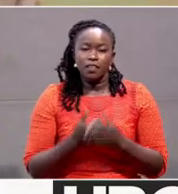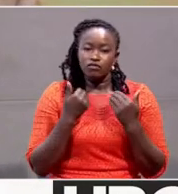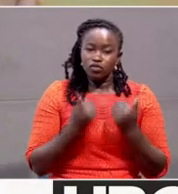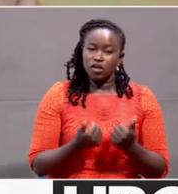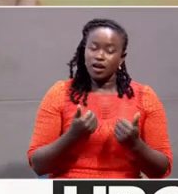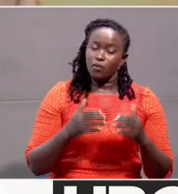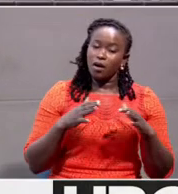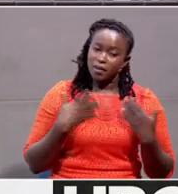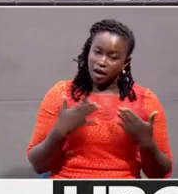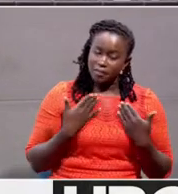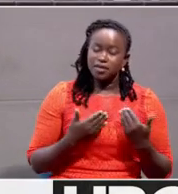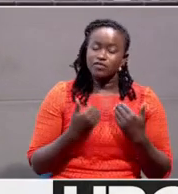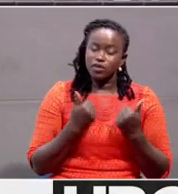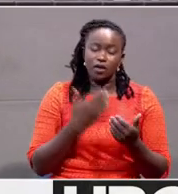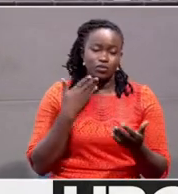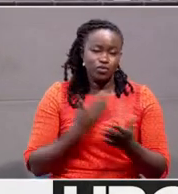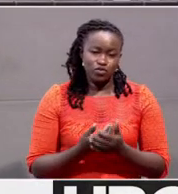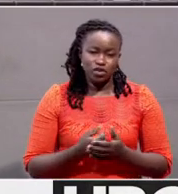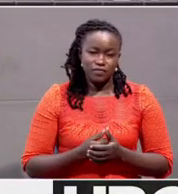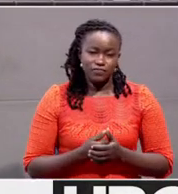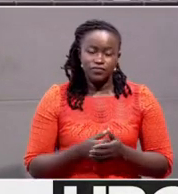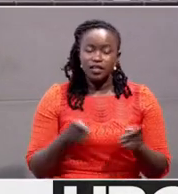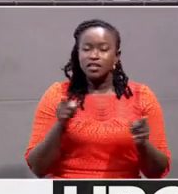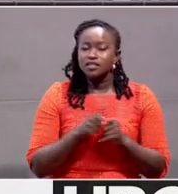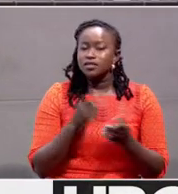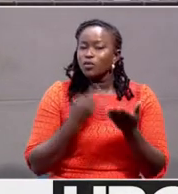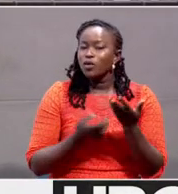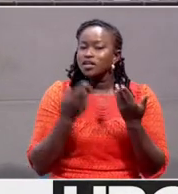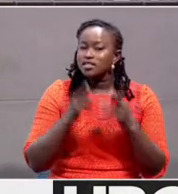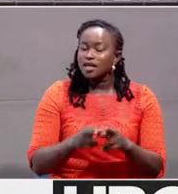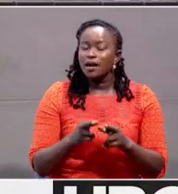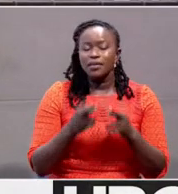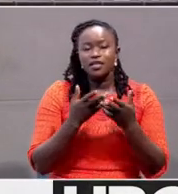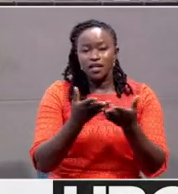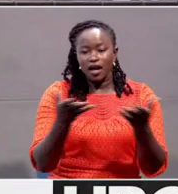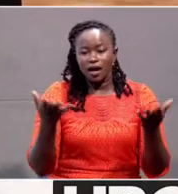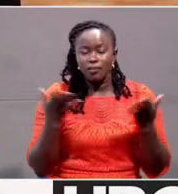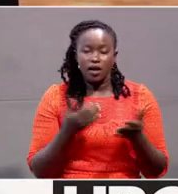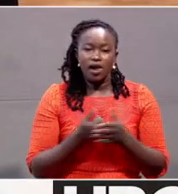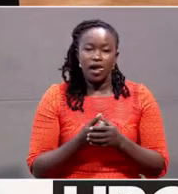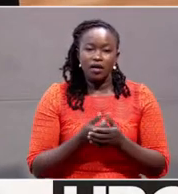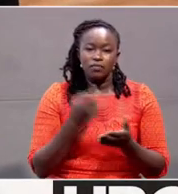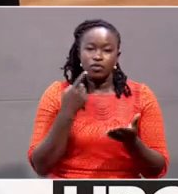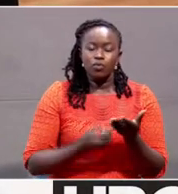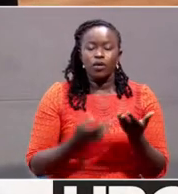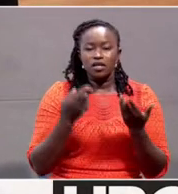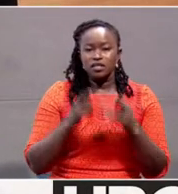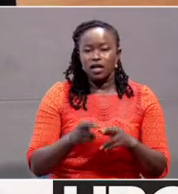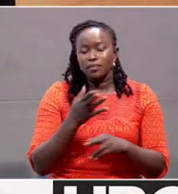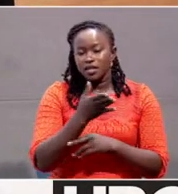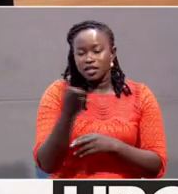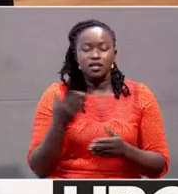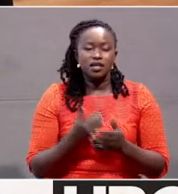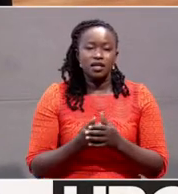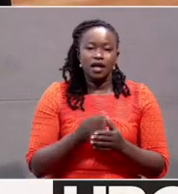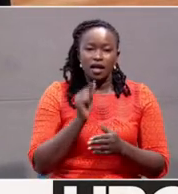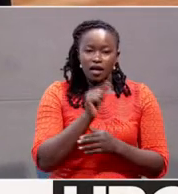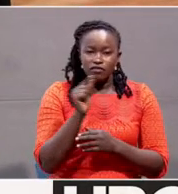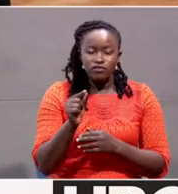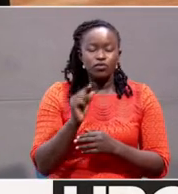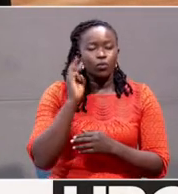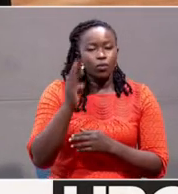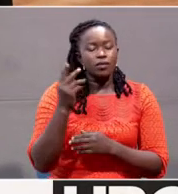impressed, so far so good. And what is happening is that with a few laws that will be coming in